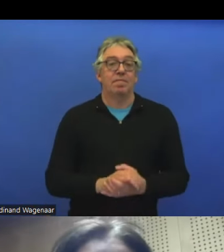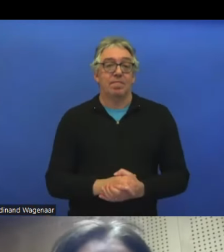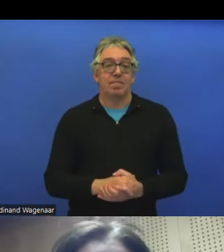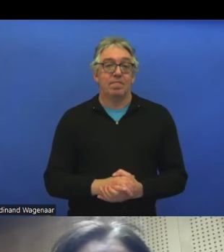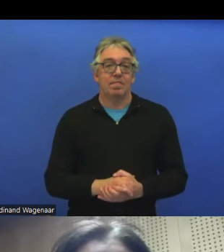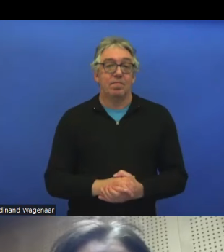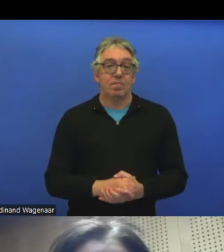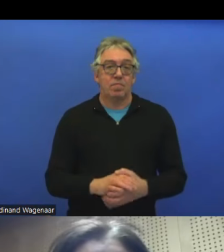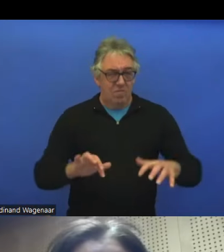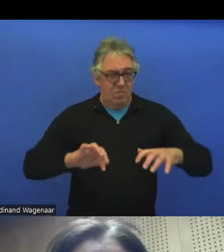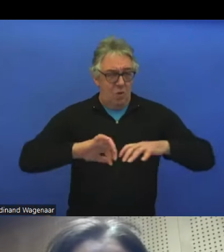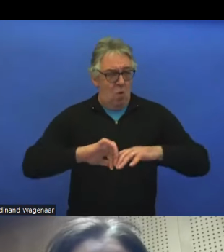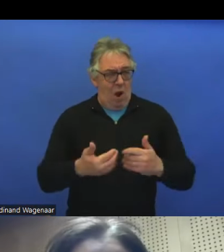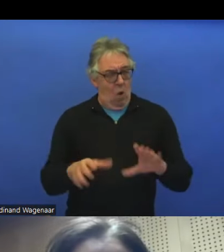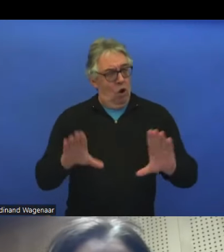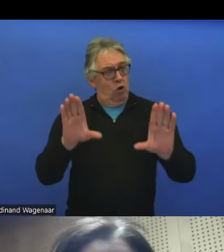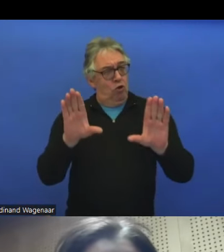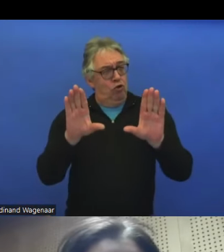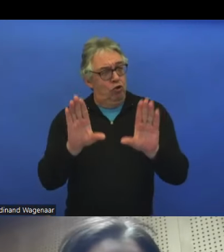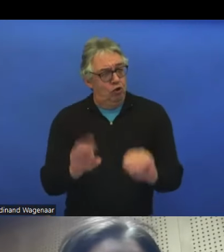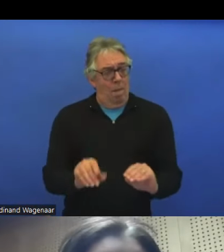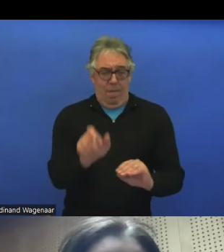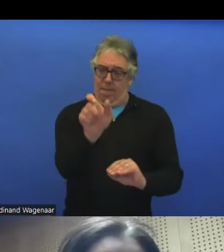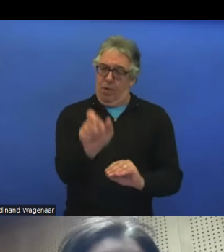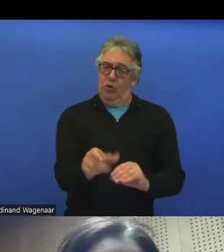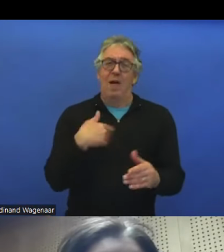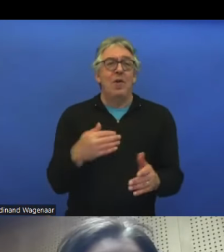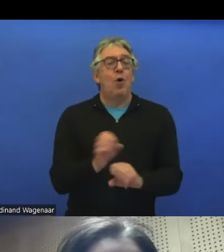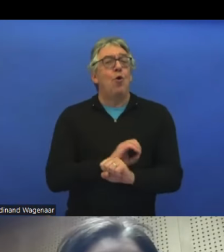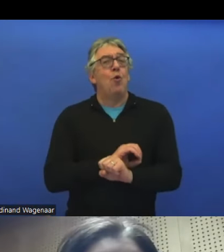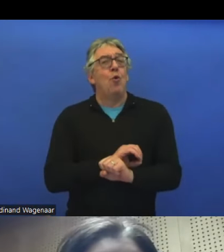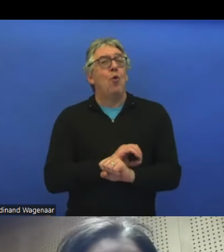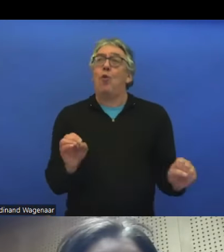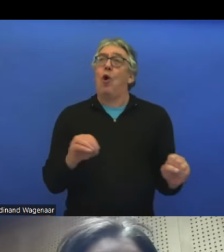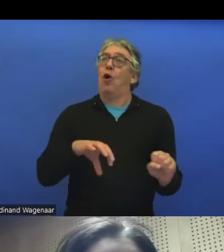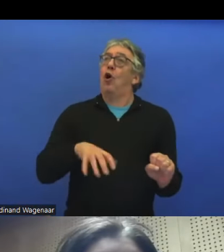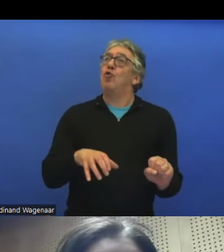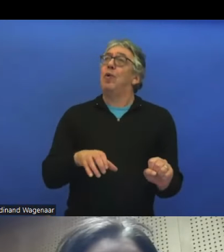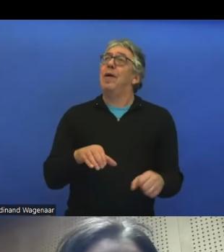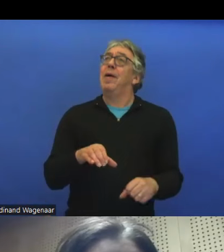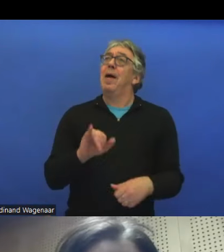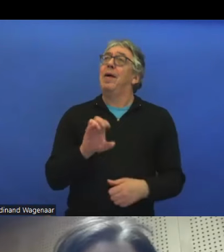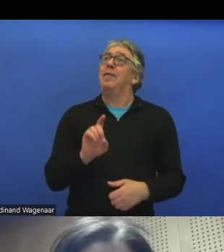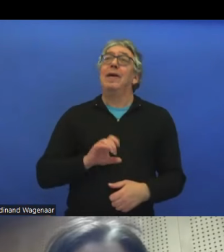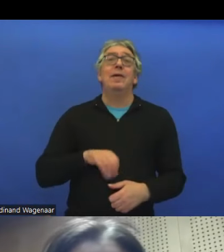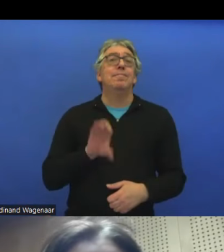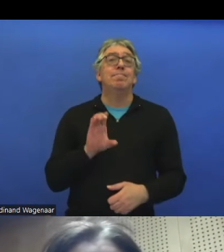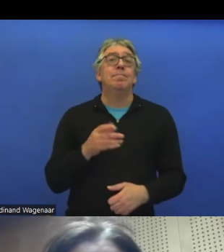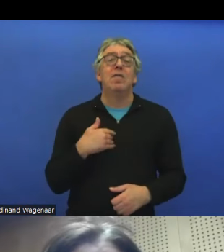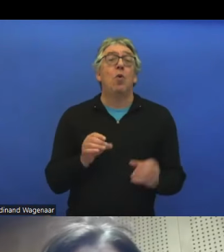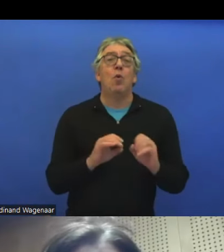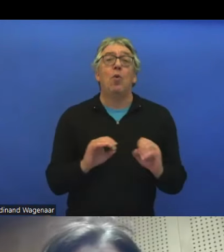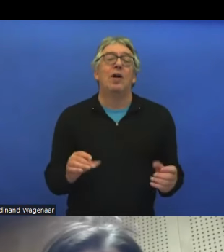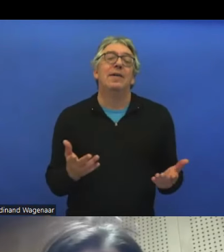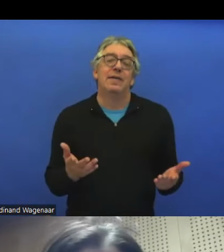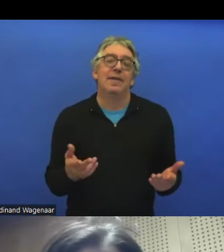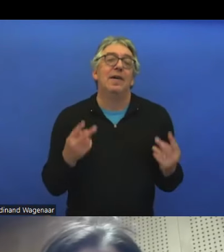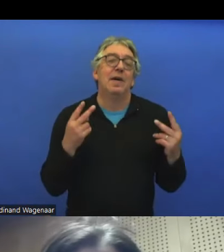statelessness in these situations, it's very important that countries, that states introduce